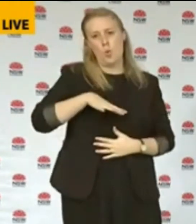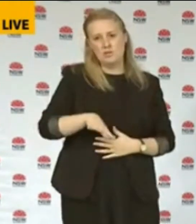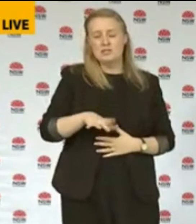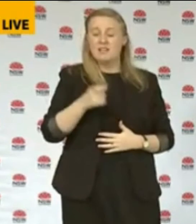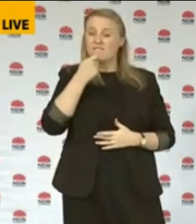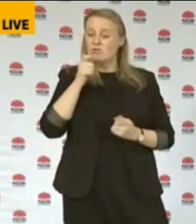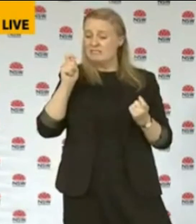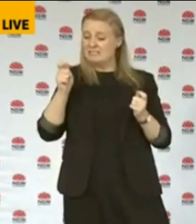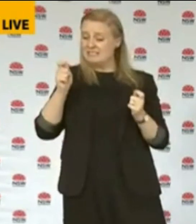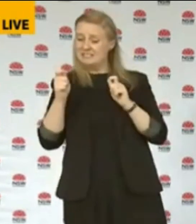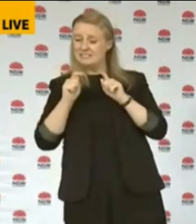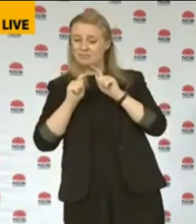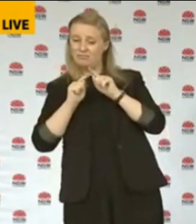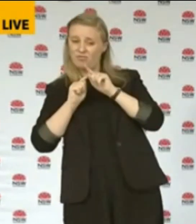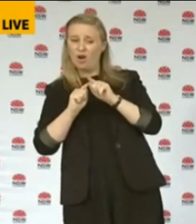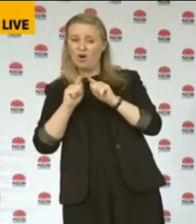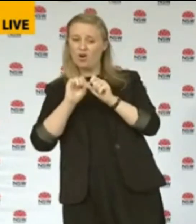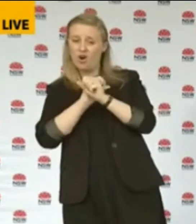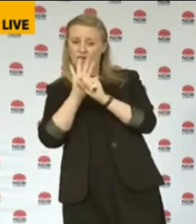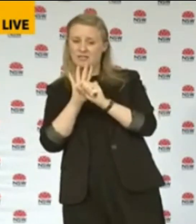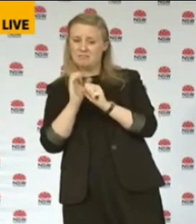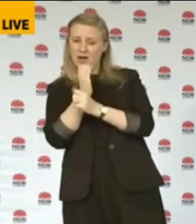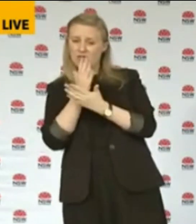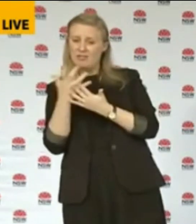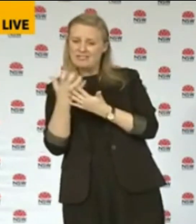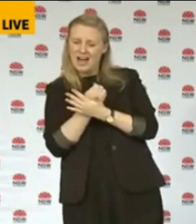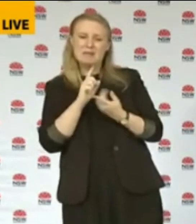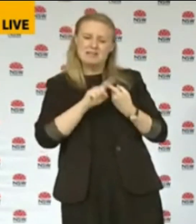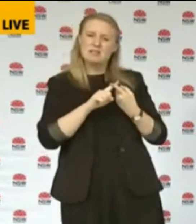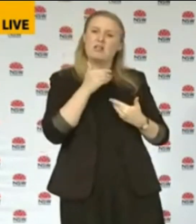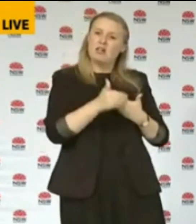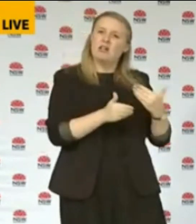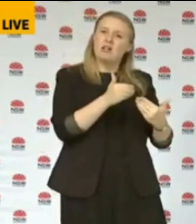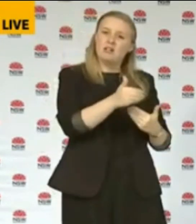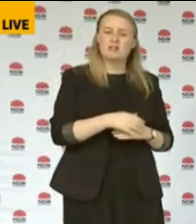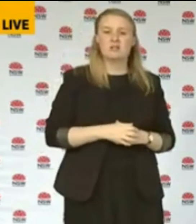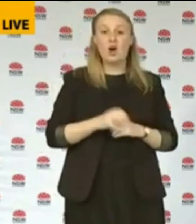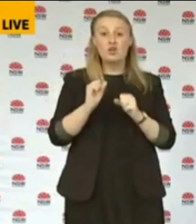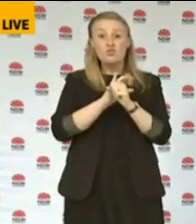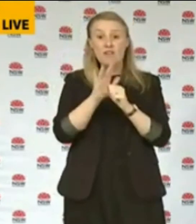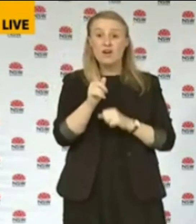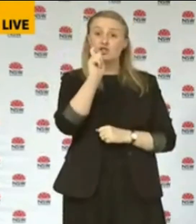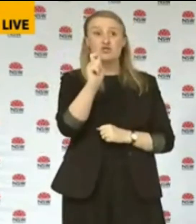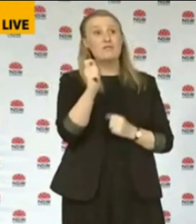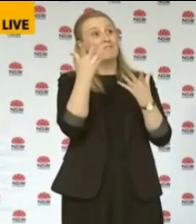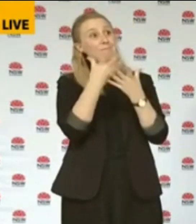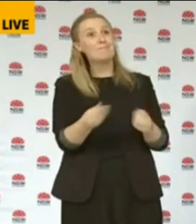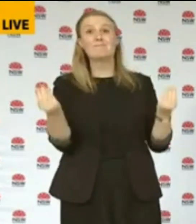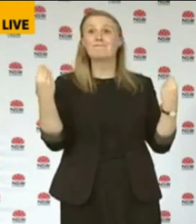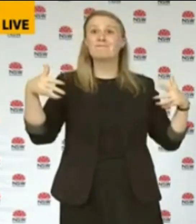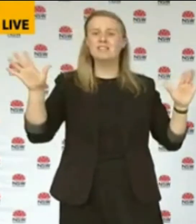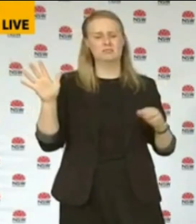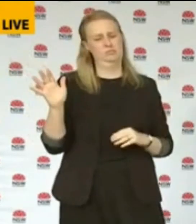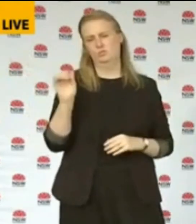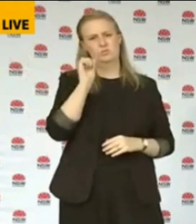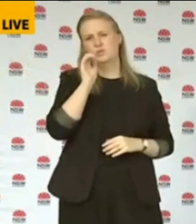advice from Dr. Chant that she has given us regularly, and that is that COVID could well be with us for a long, long while. So from our state's point of view